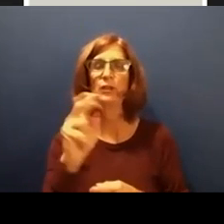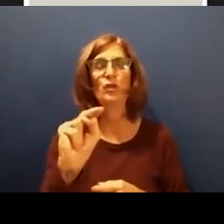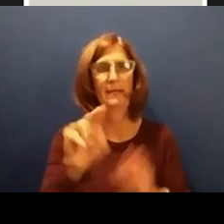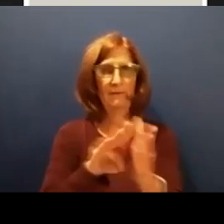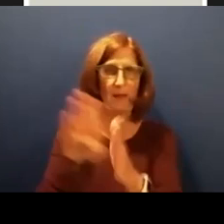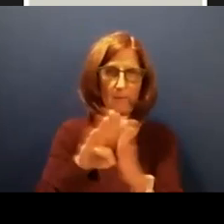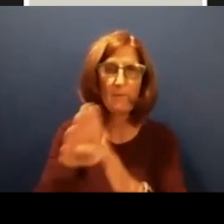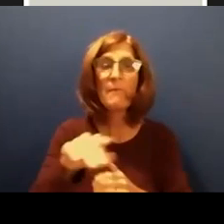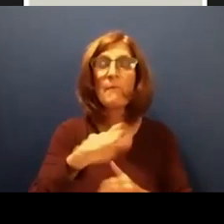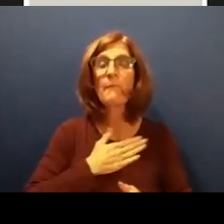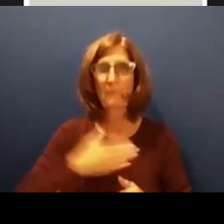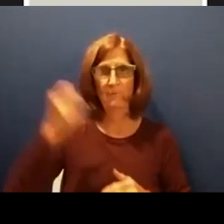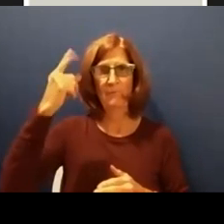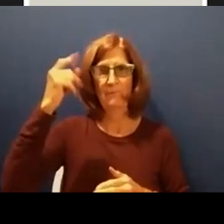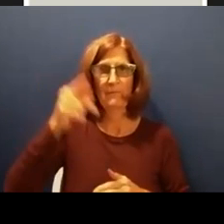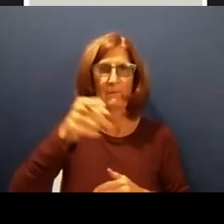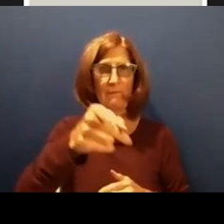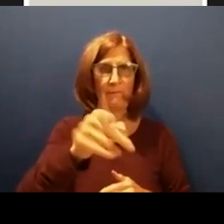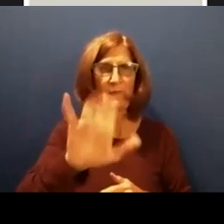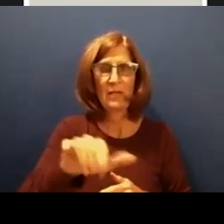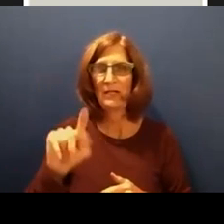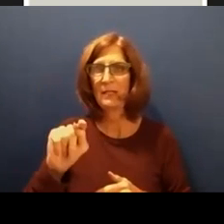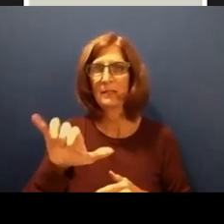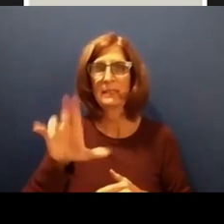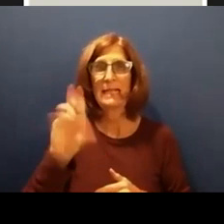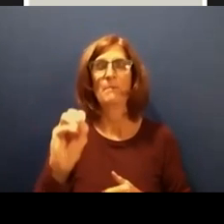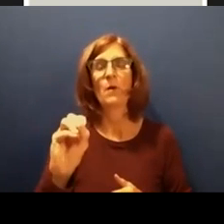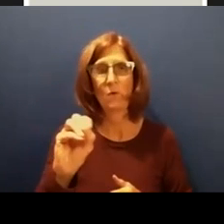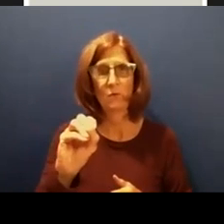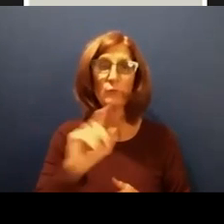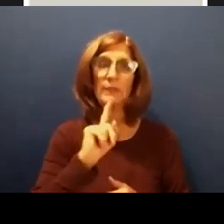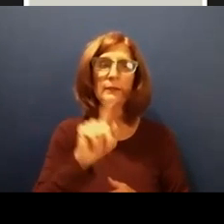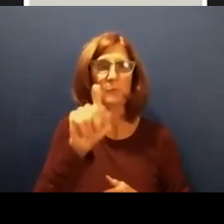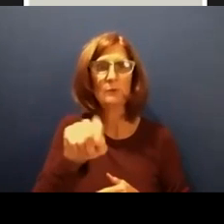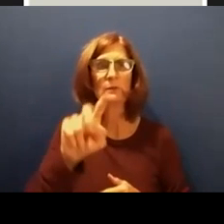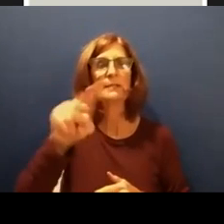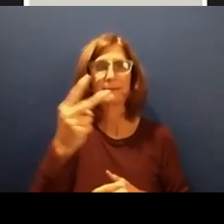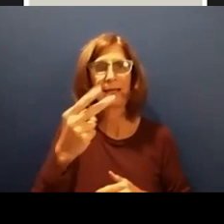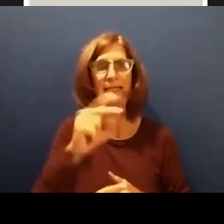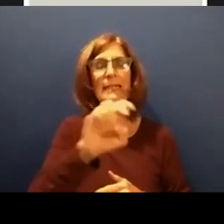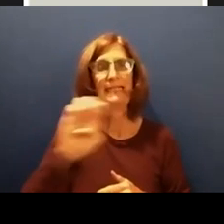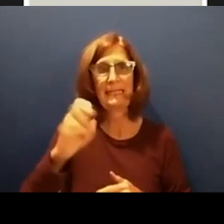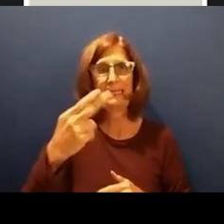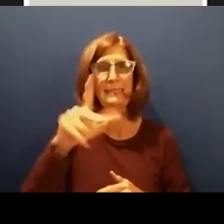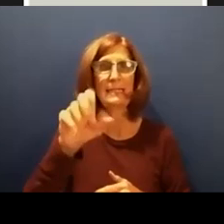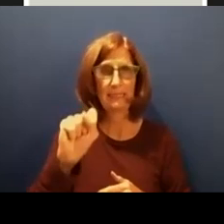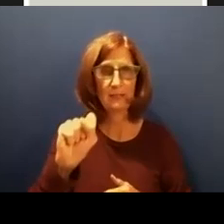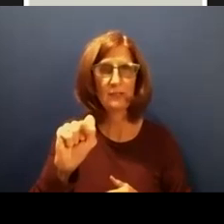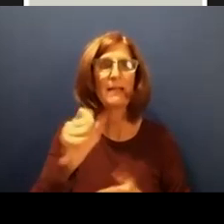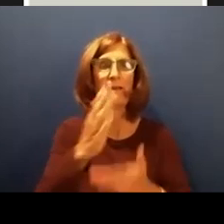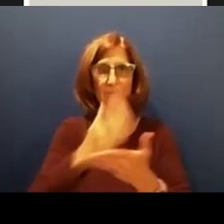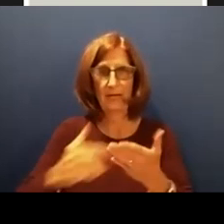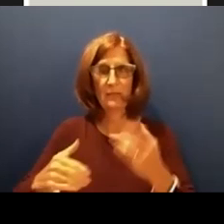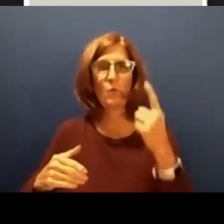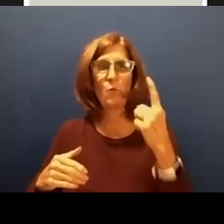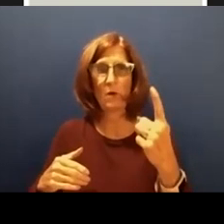Please note that there is a typo in the agenda. The project is titled Second East Hills Phase 1 Regen, not Second East